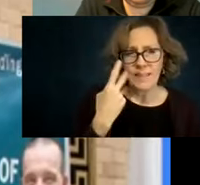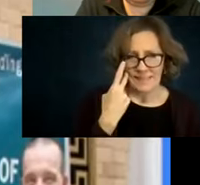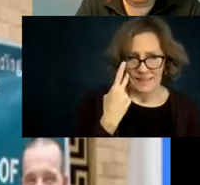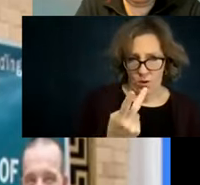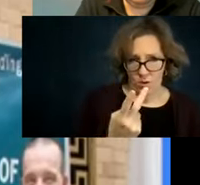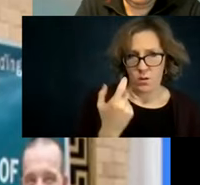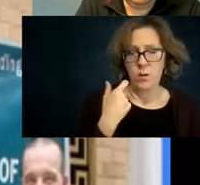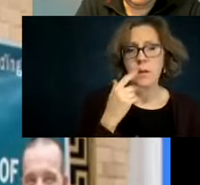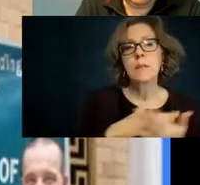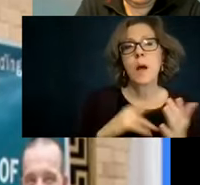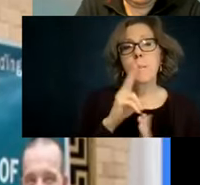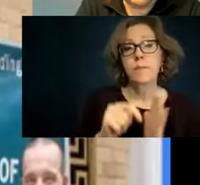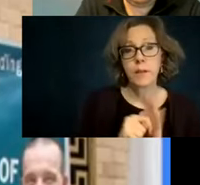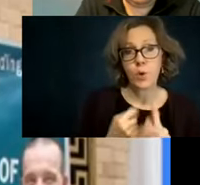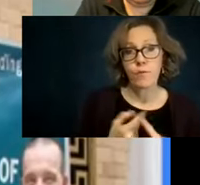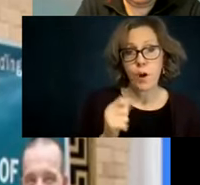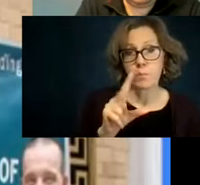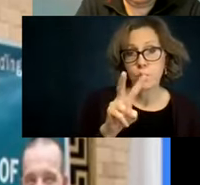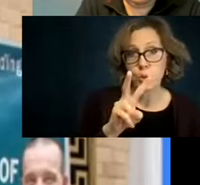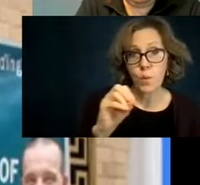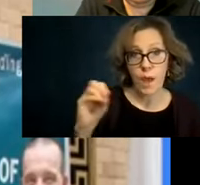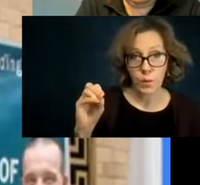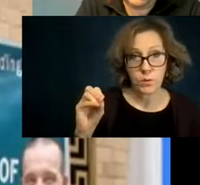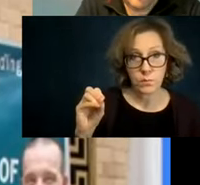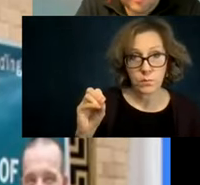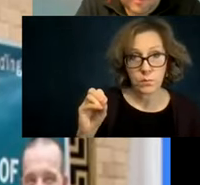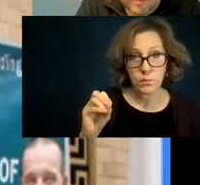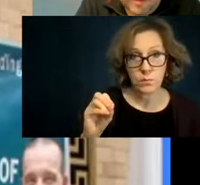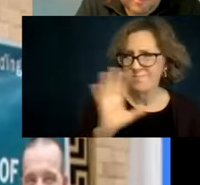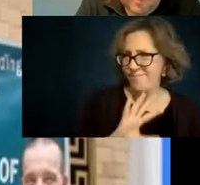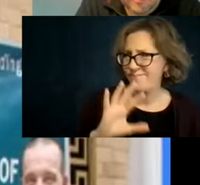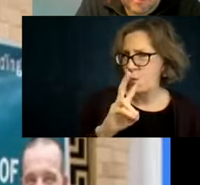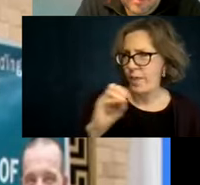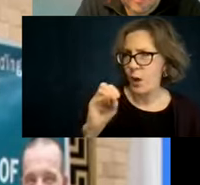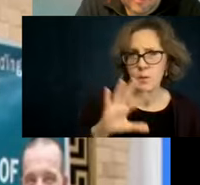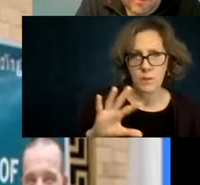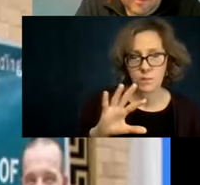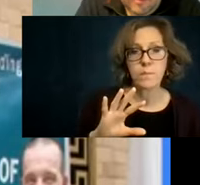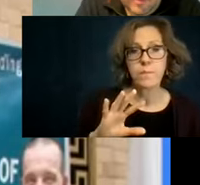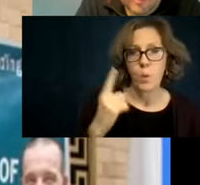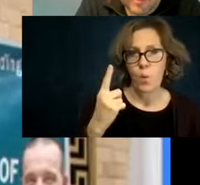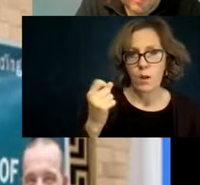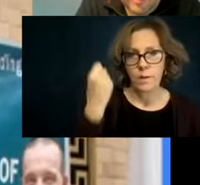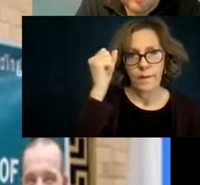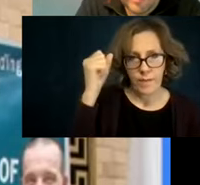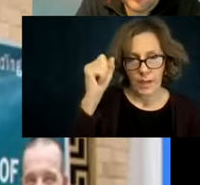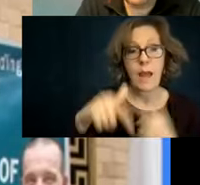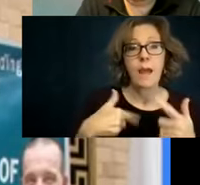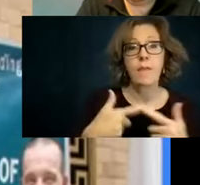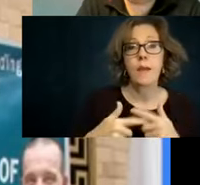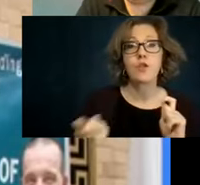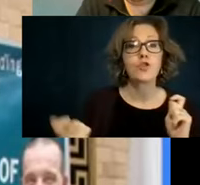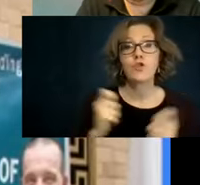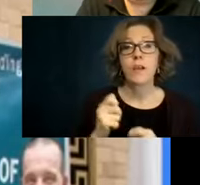video was from 2000, from an event in 2000. And then I believe the name change went in effect